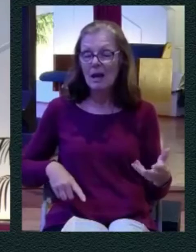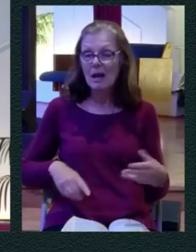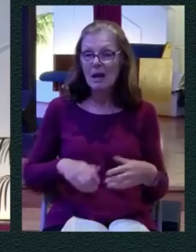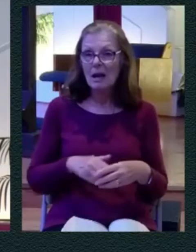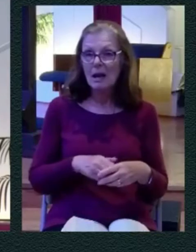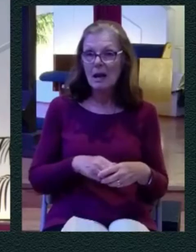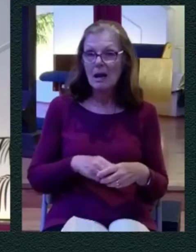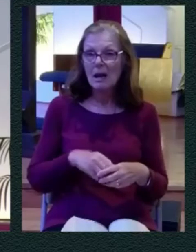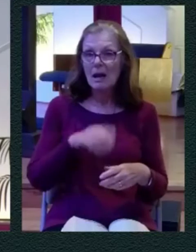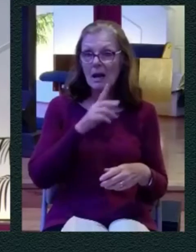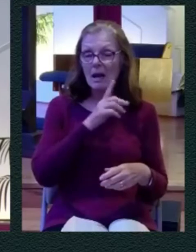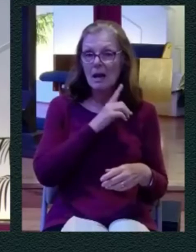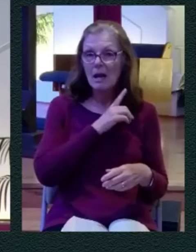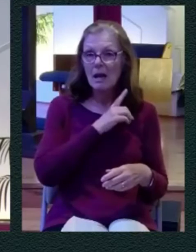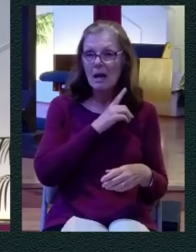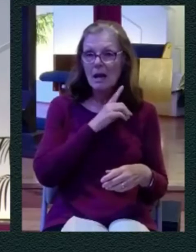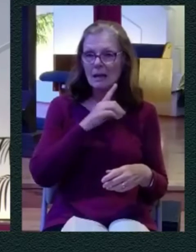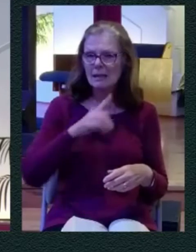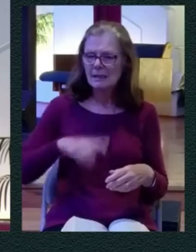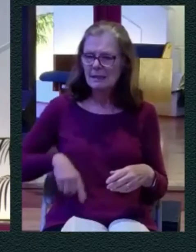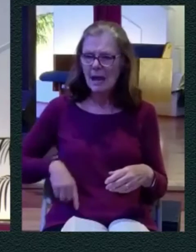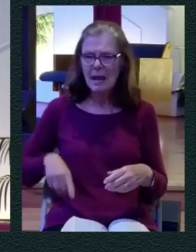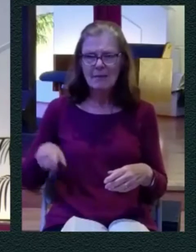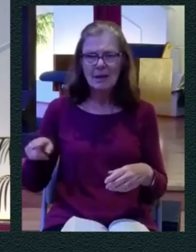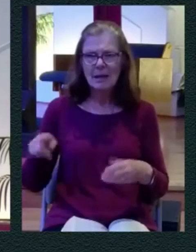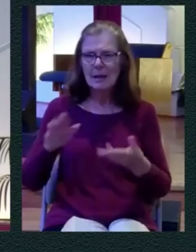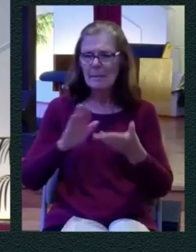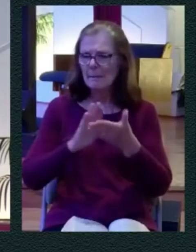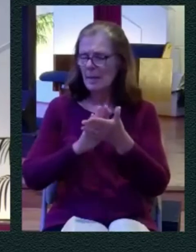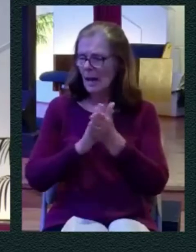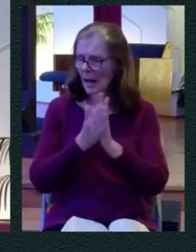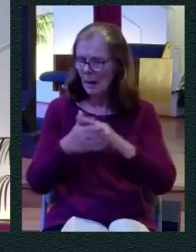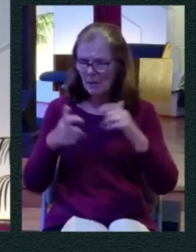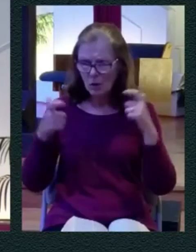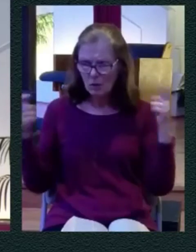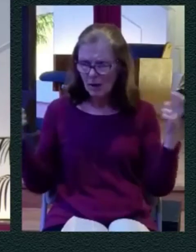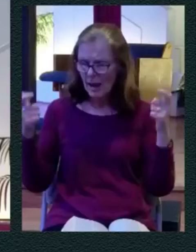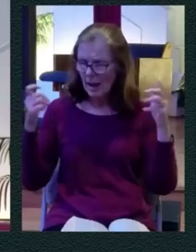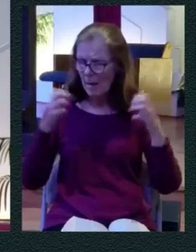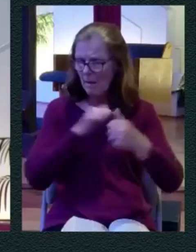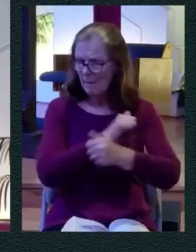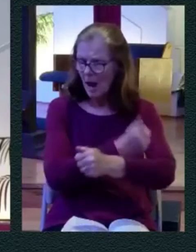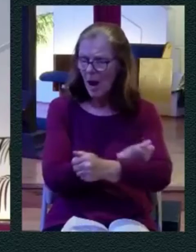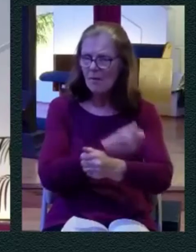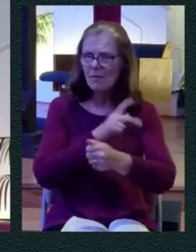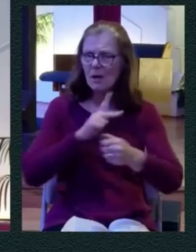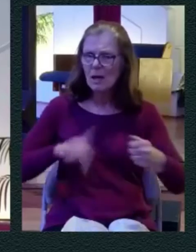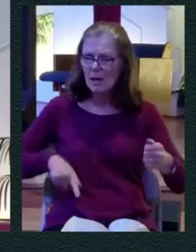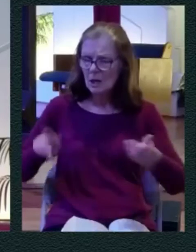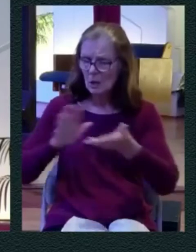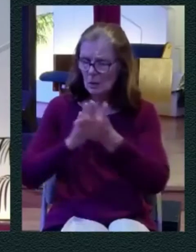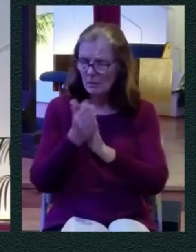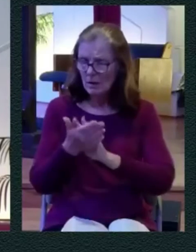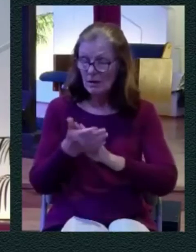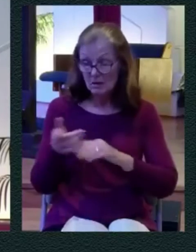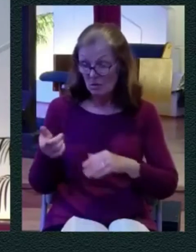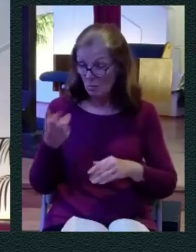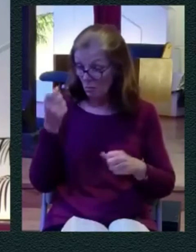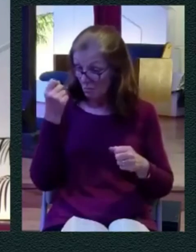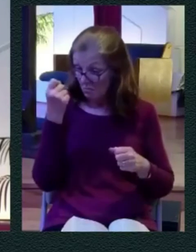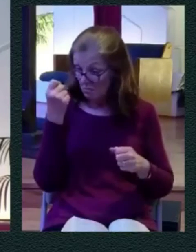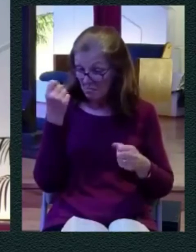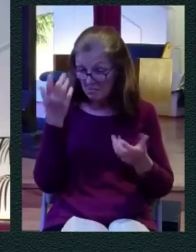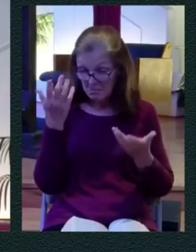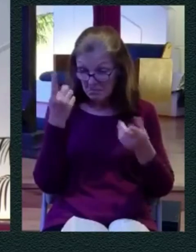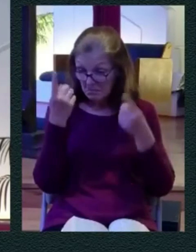look what a great and powerful king you have become. Don't you wonder sometimes if maybe you're